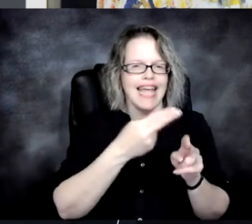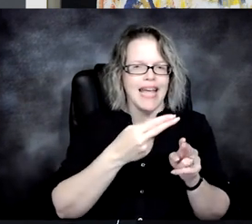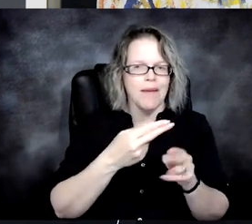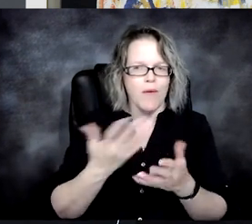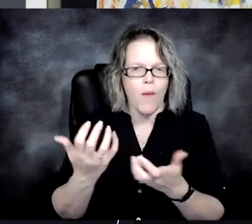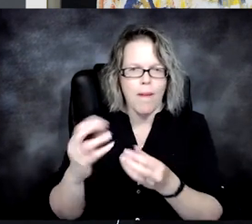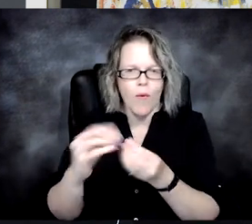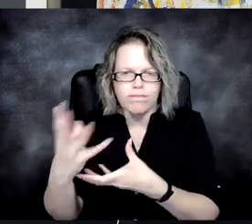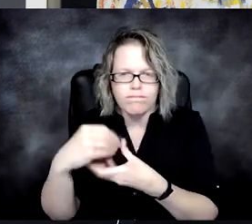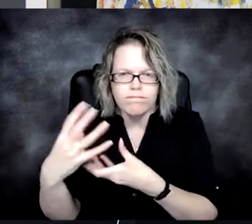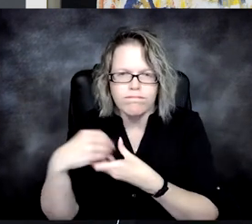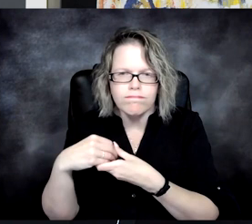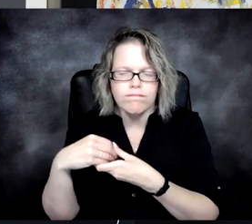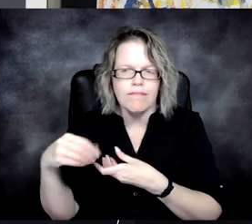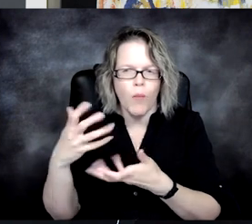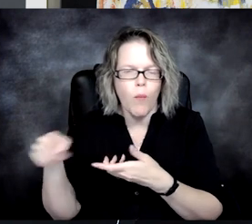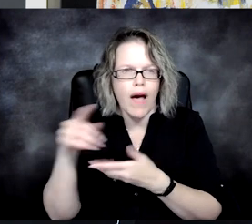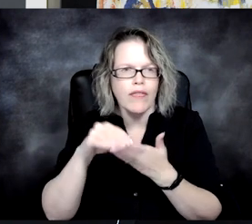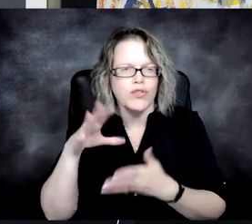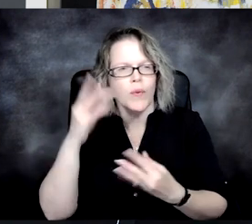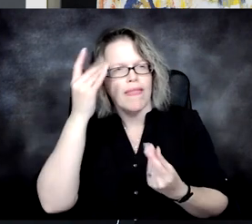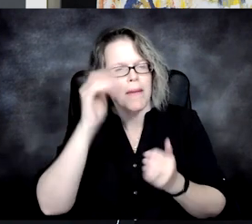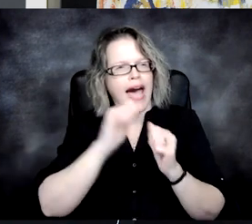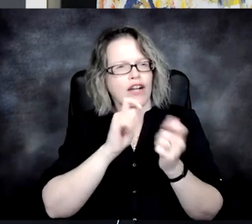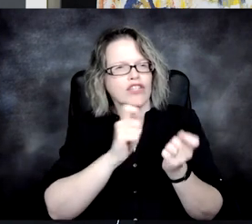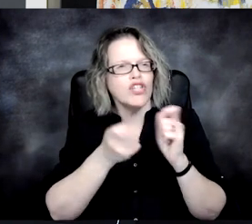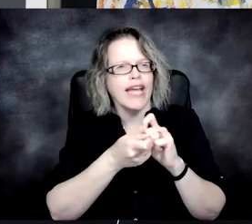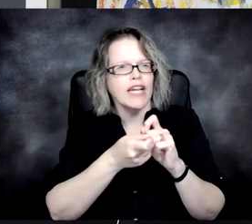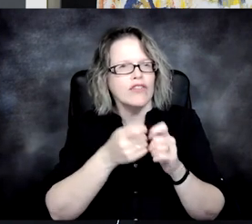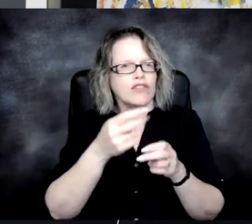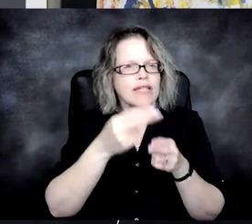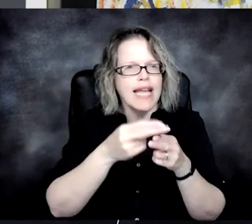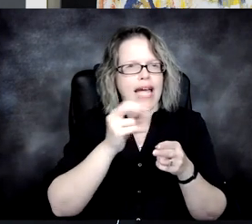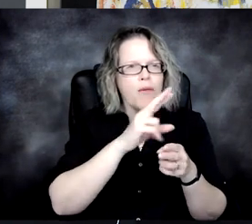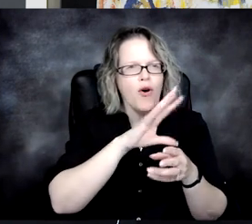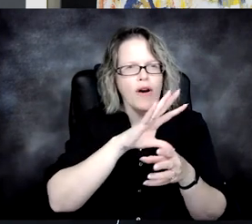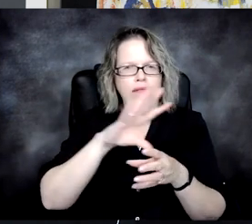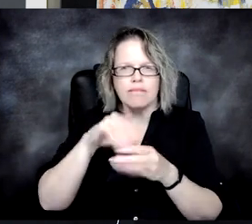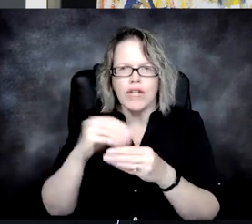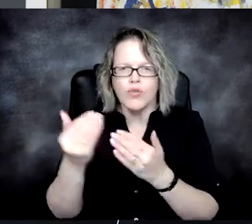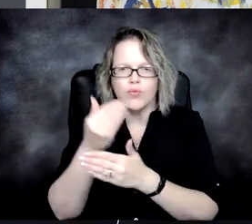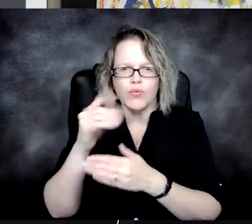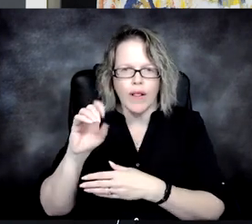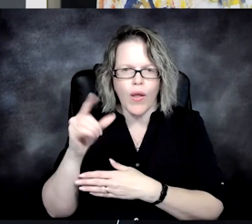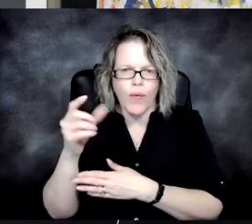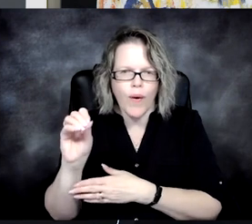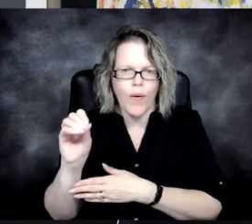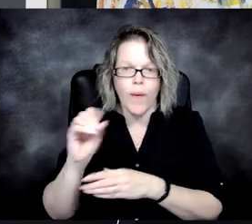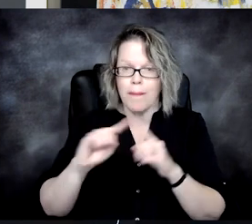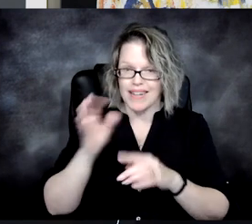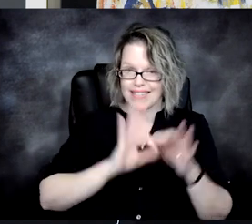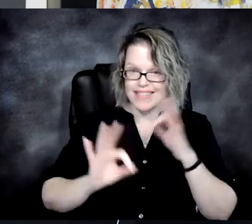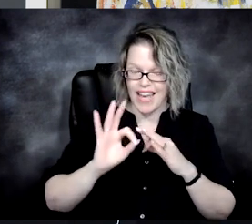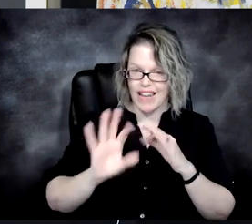in a concept where they would think about how to brand it a little differently, integrate it into our OSPI logo. But rather than pick it